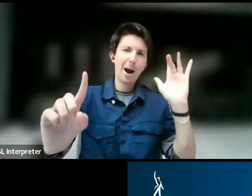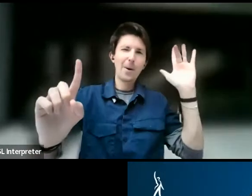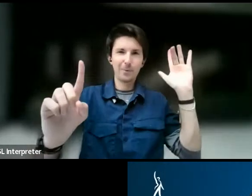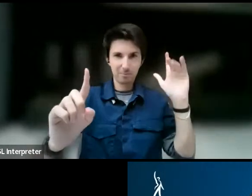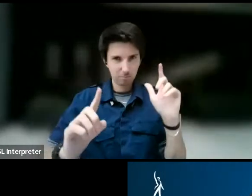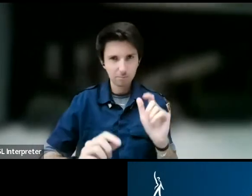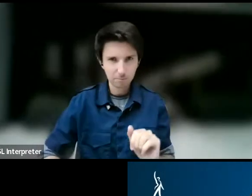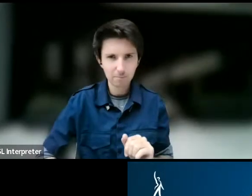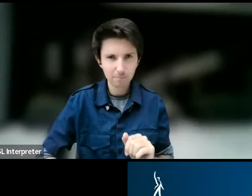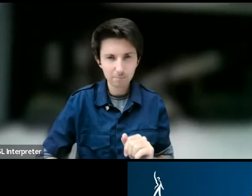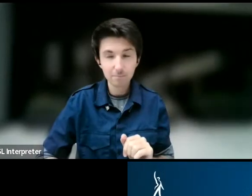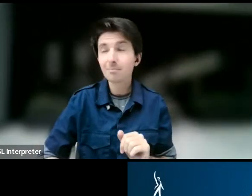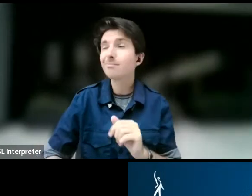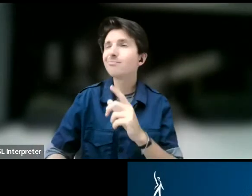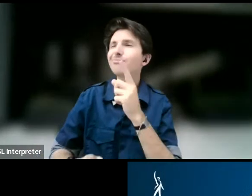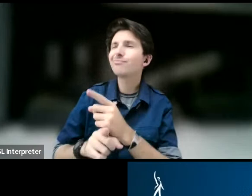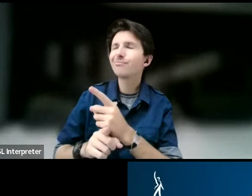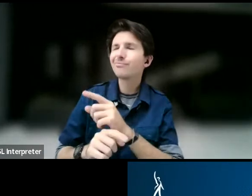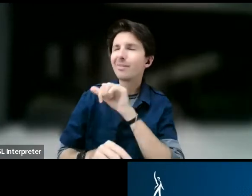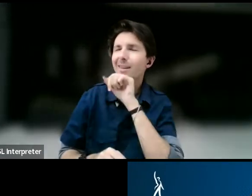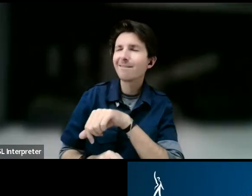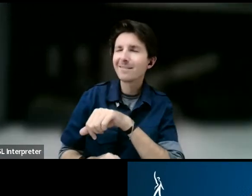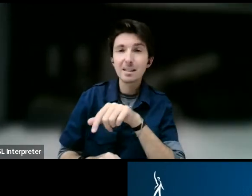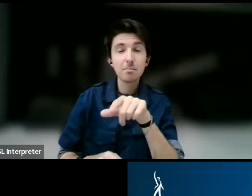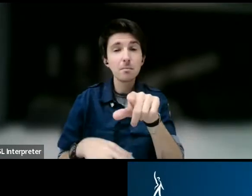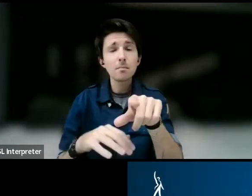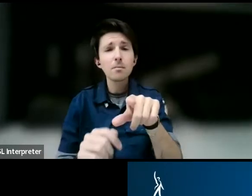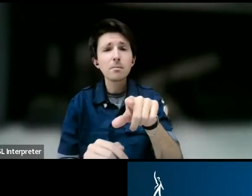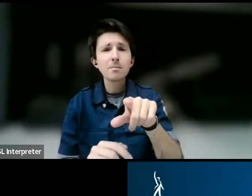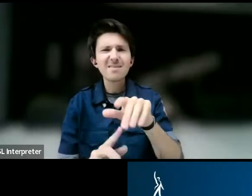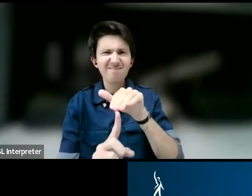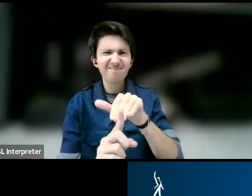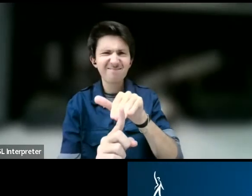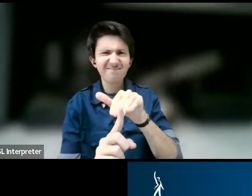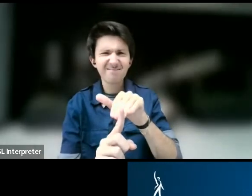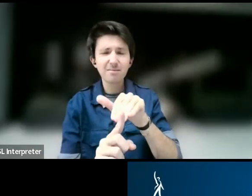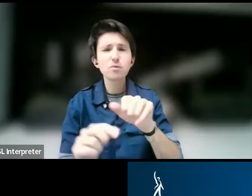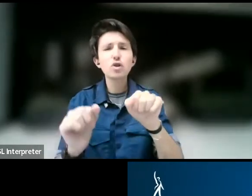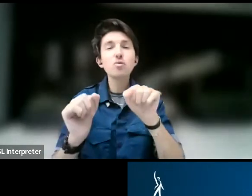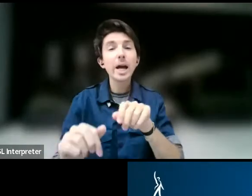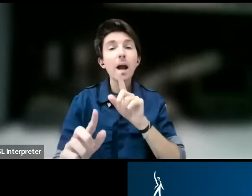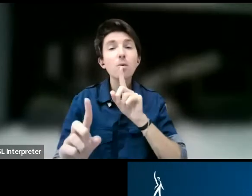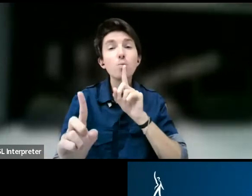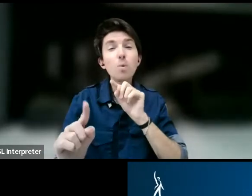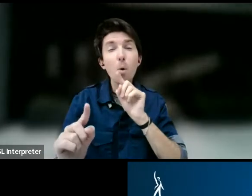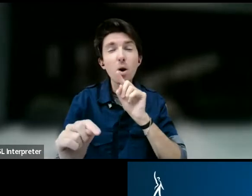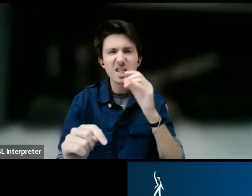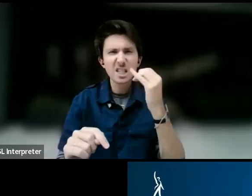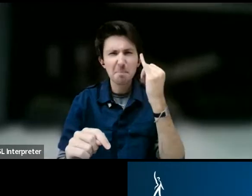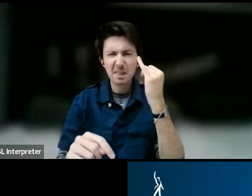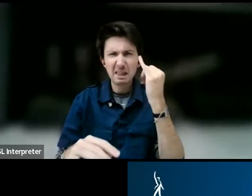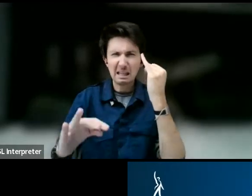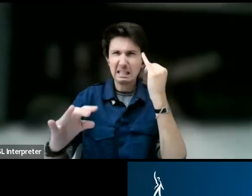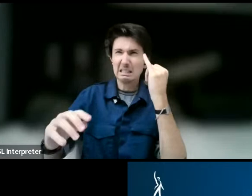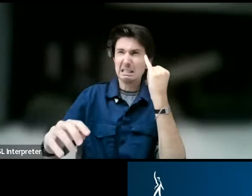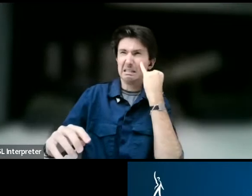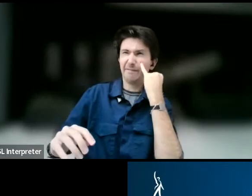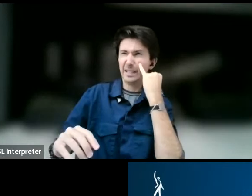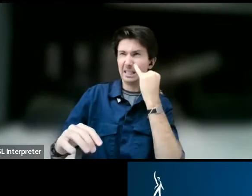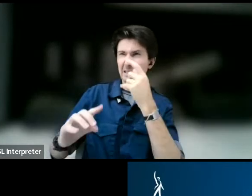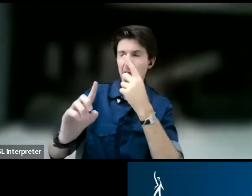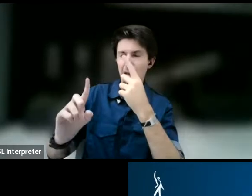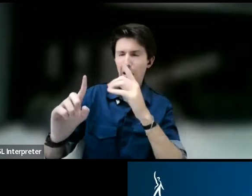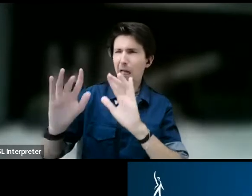things come up, I like to remind our members, you can always report things anonymously. The staff is very well